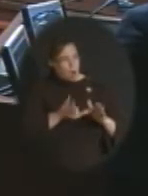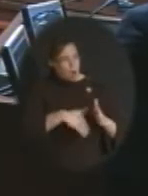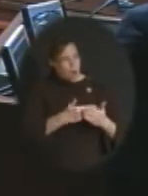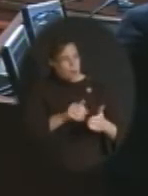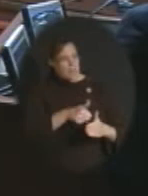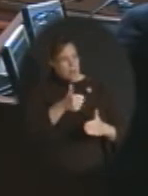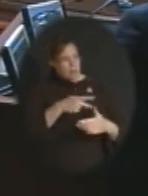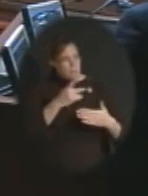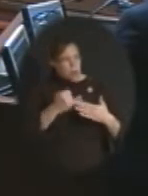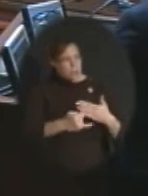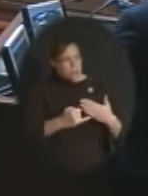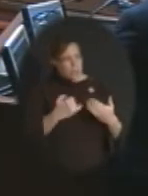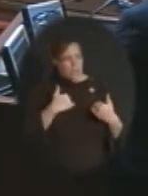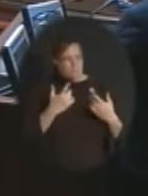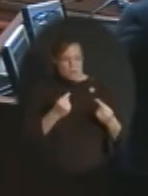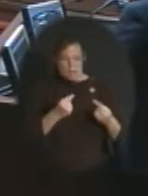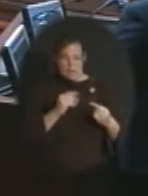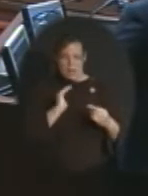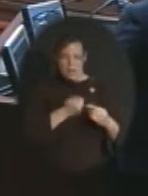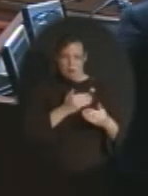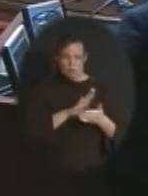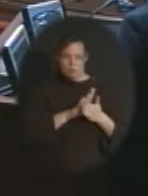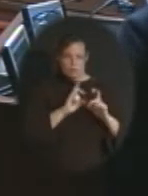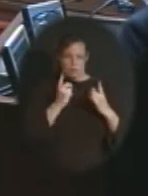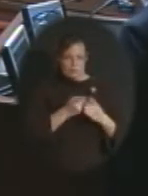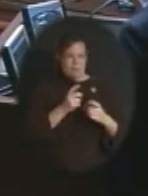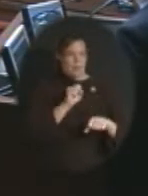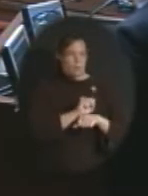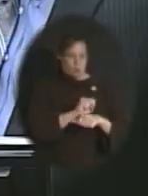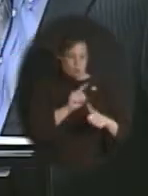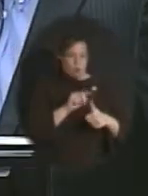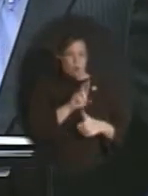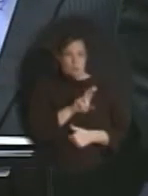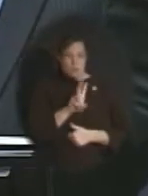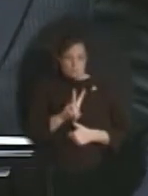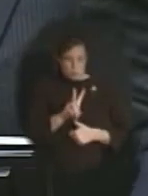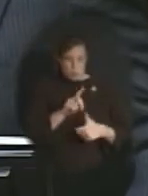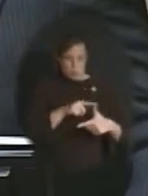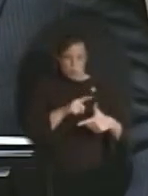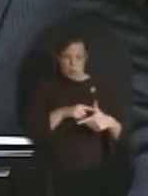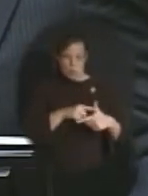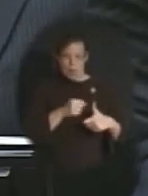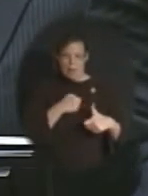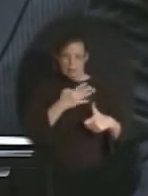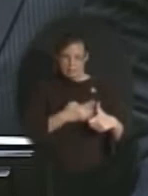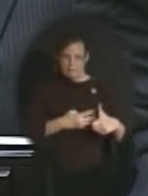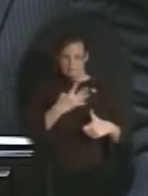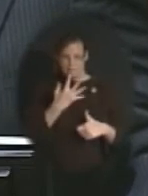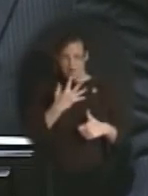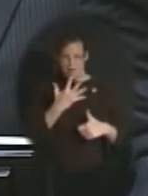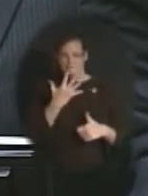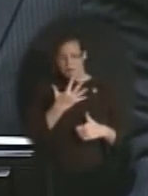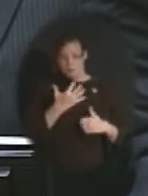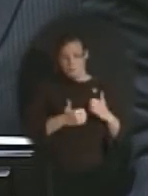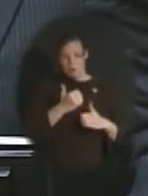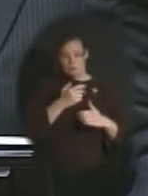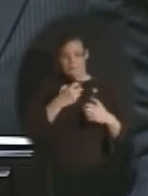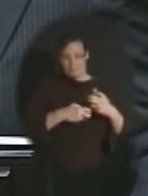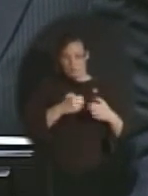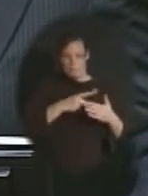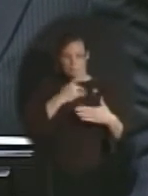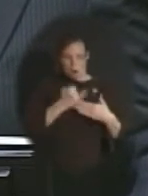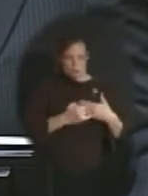that Turner has done in our school district? In our school district, they worked on Ridgeview, which I list as one of the 5 most difficult projects we've